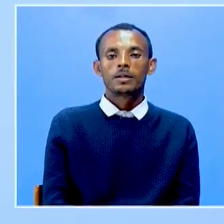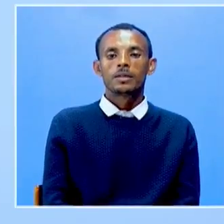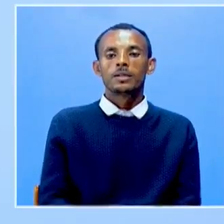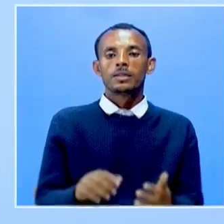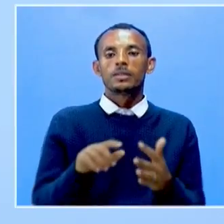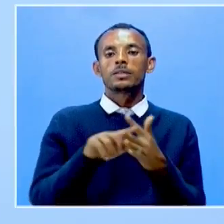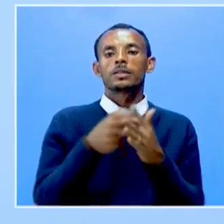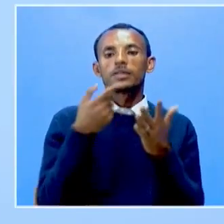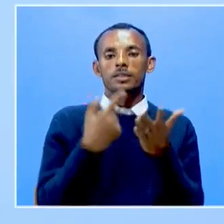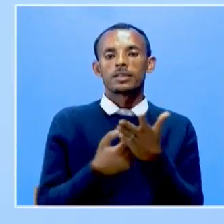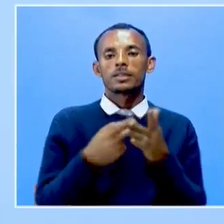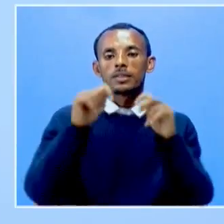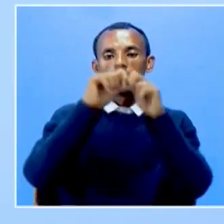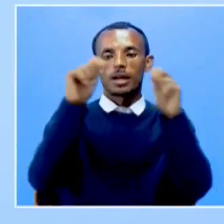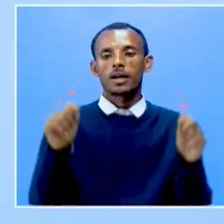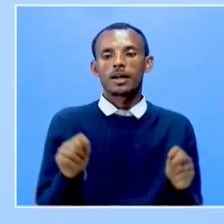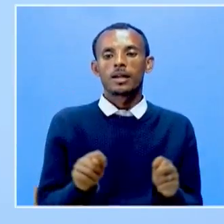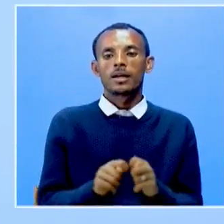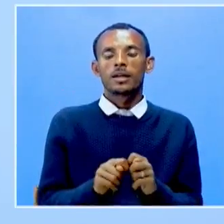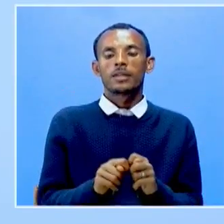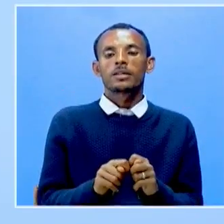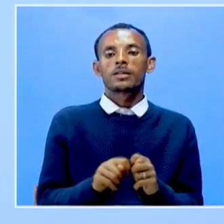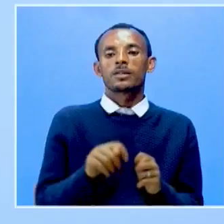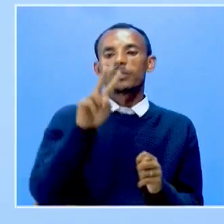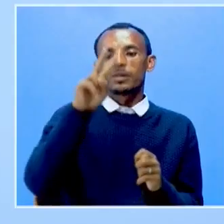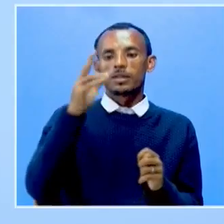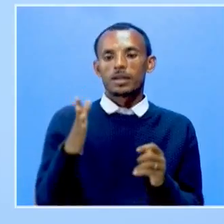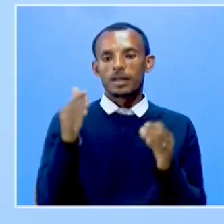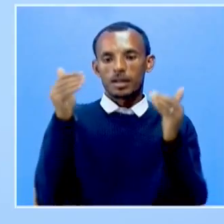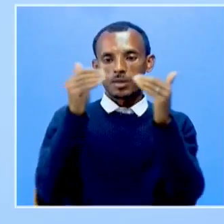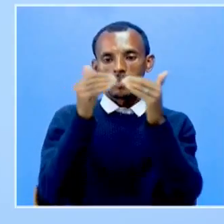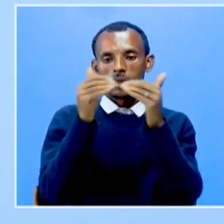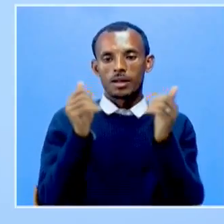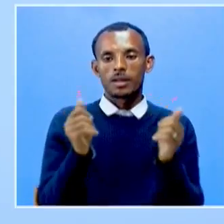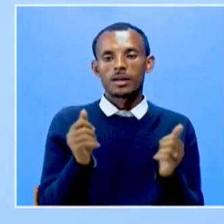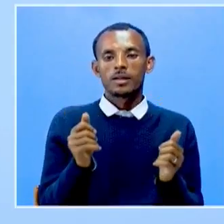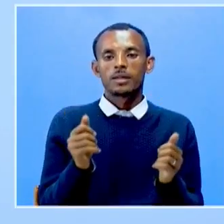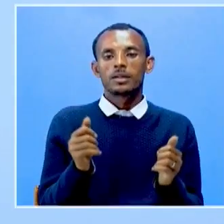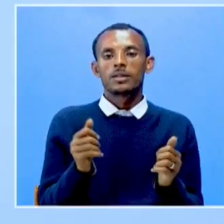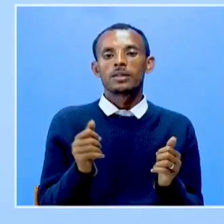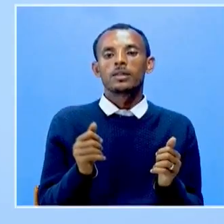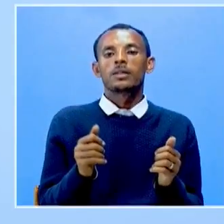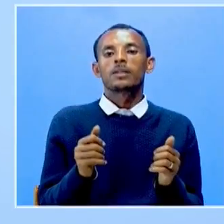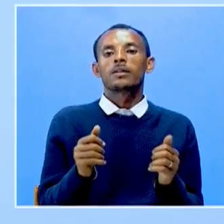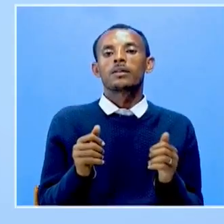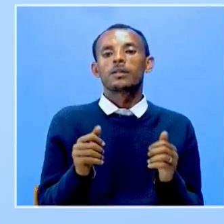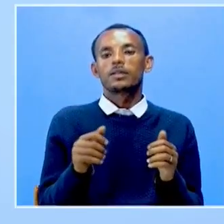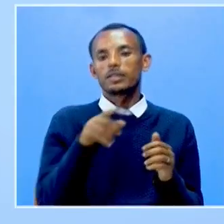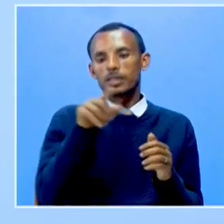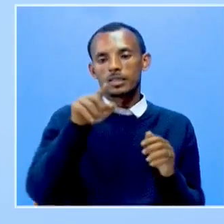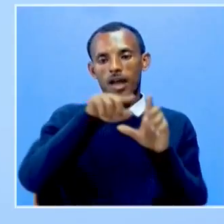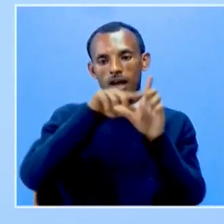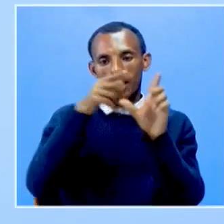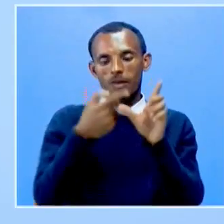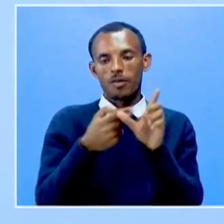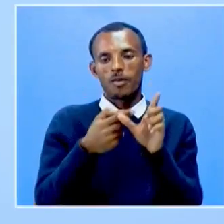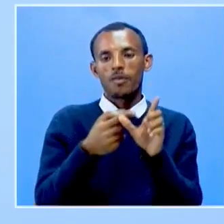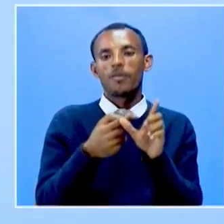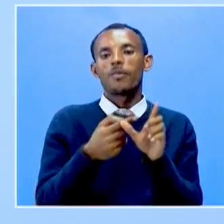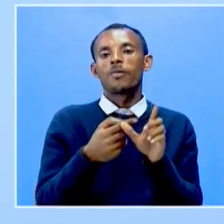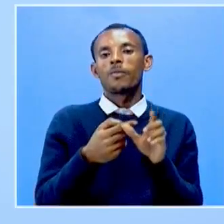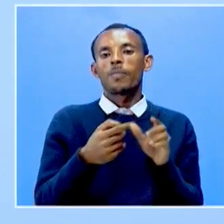since this triangle is an isosceles triangle, in isosceles triangle, base angles of an isosceles triangle is